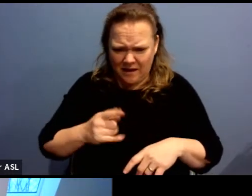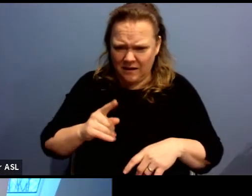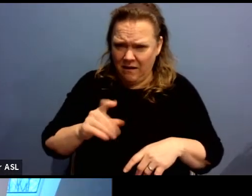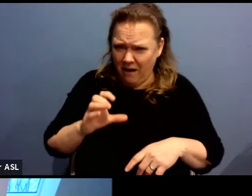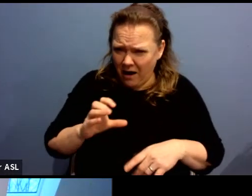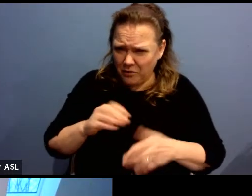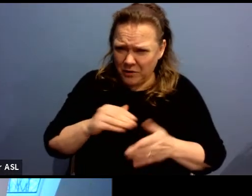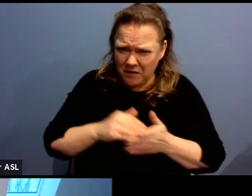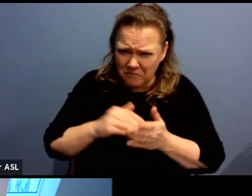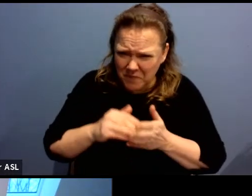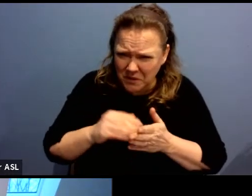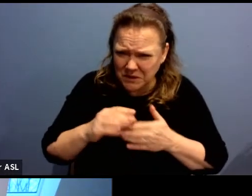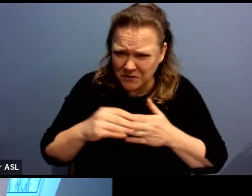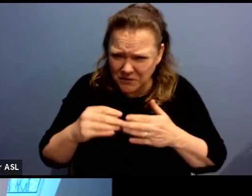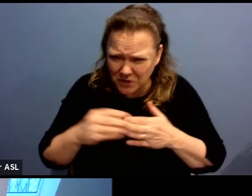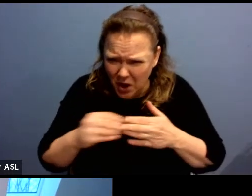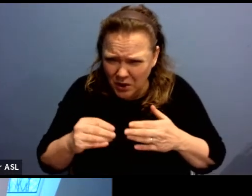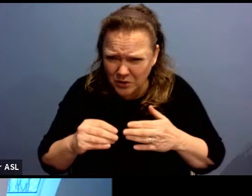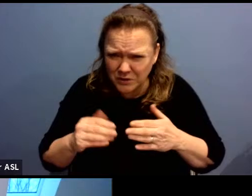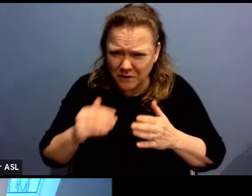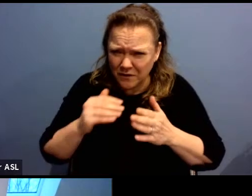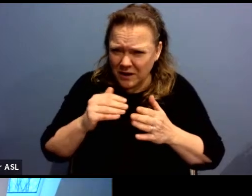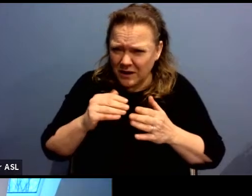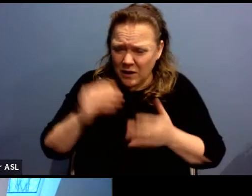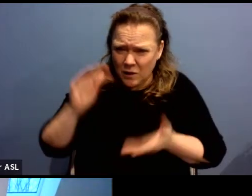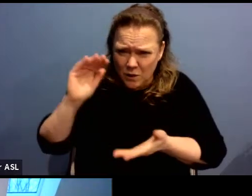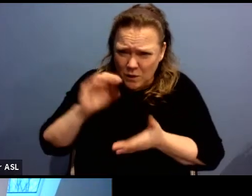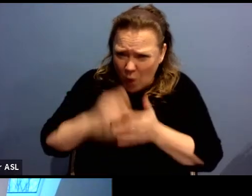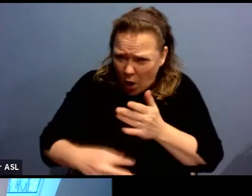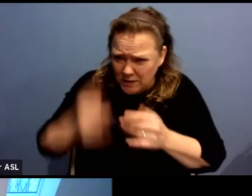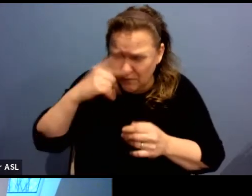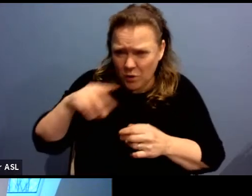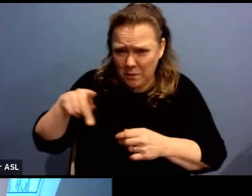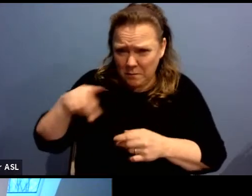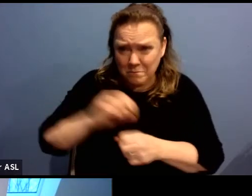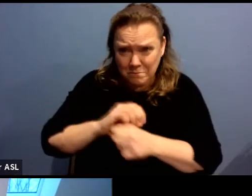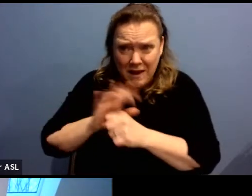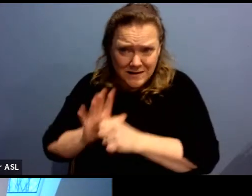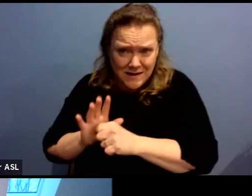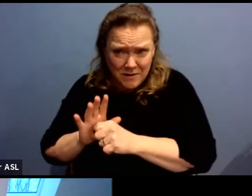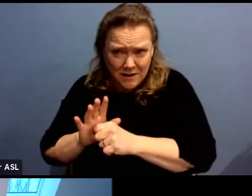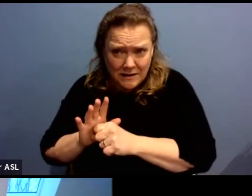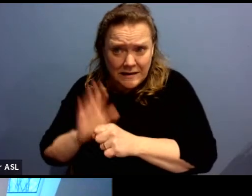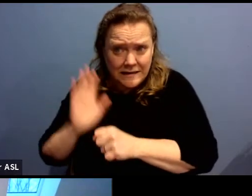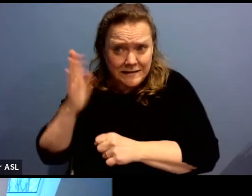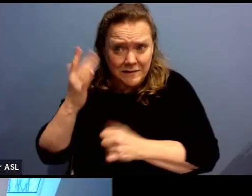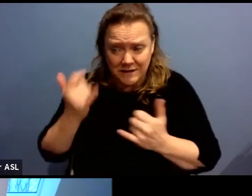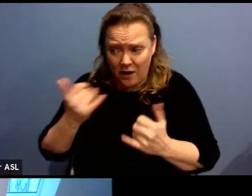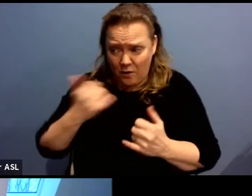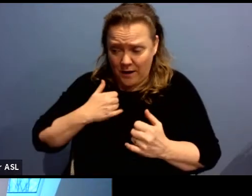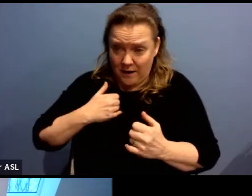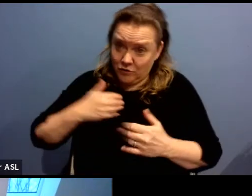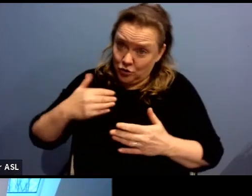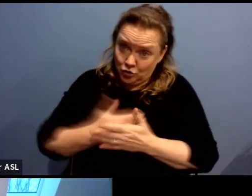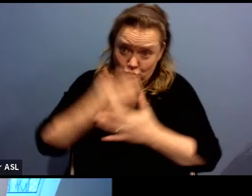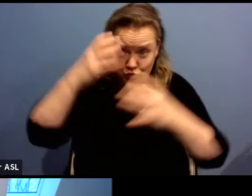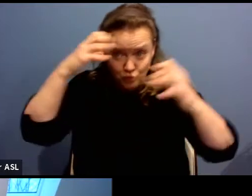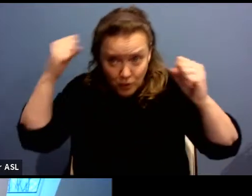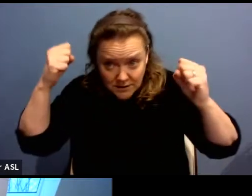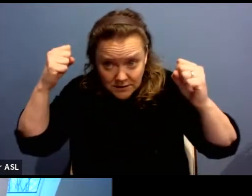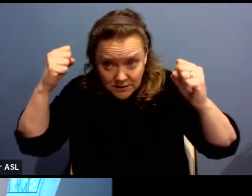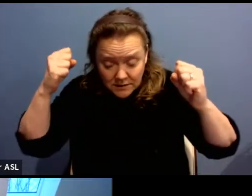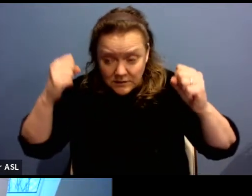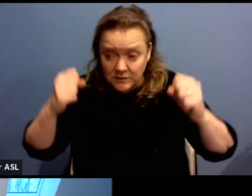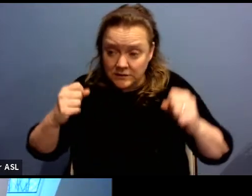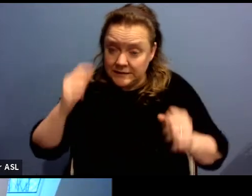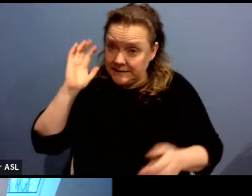in revenue for the system due to the pandemic, it is clear that with the new leadership in the White House, transportation systems throughout the